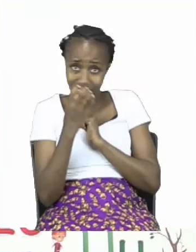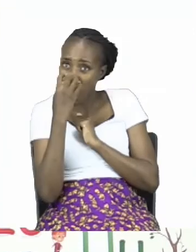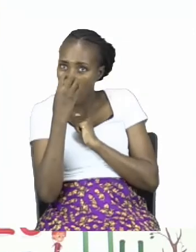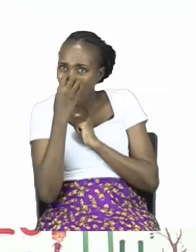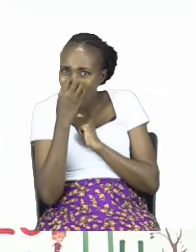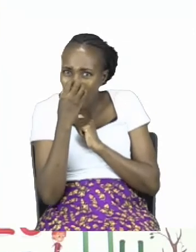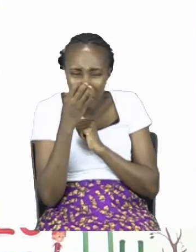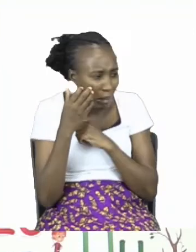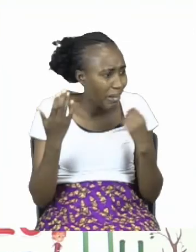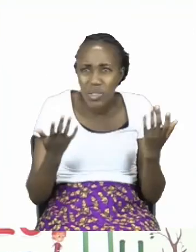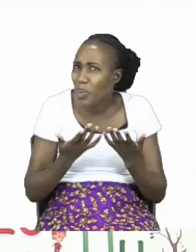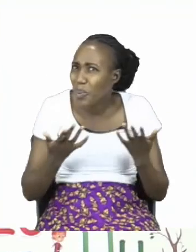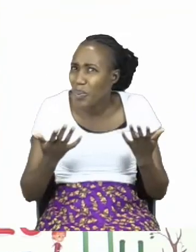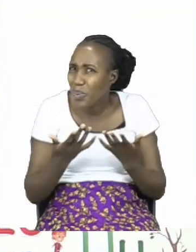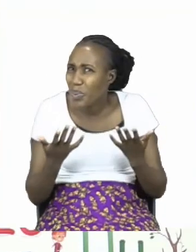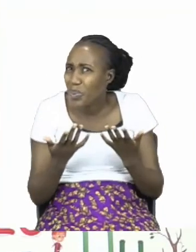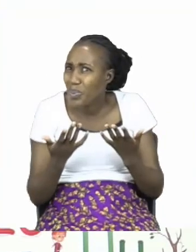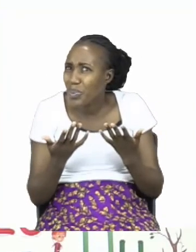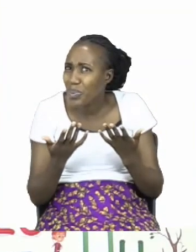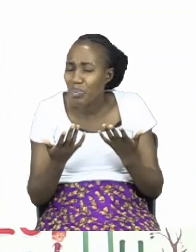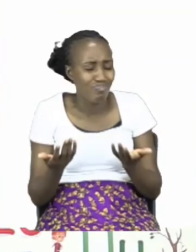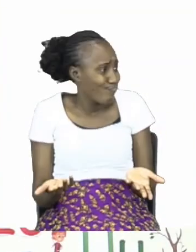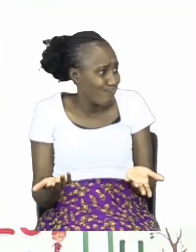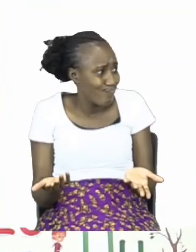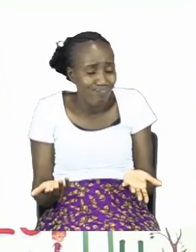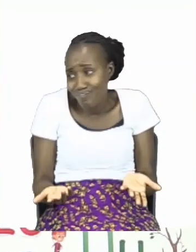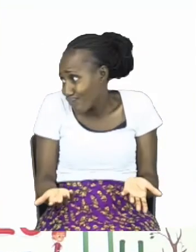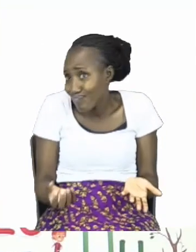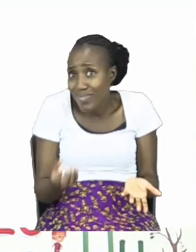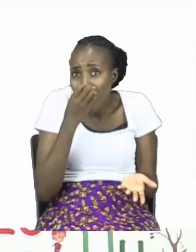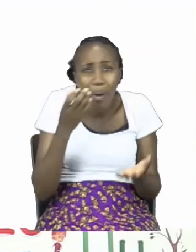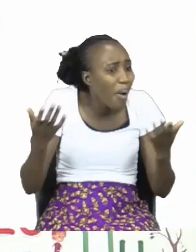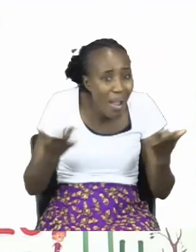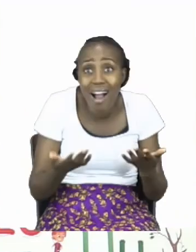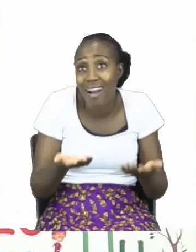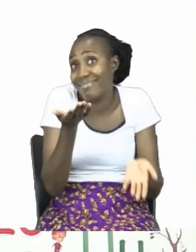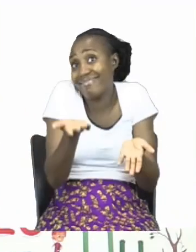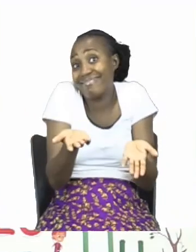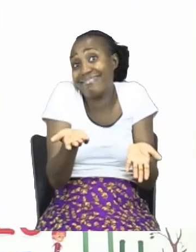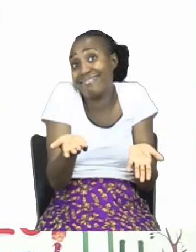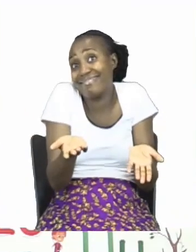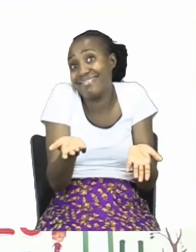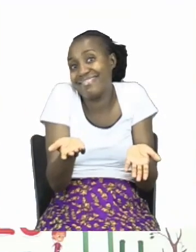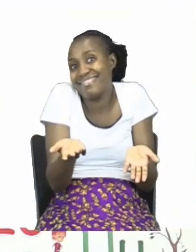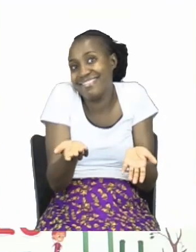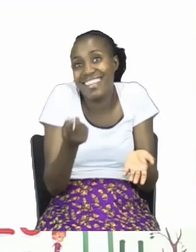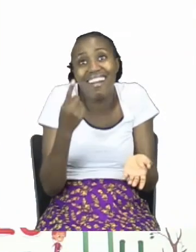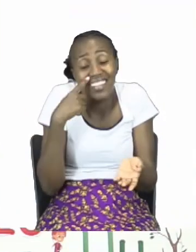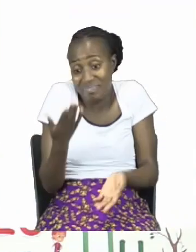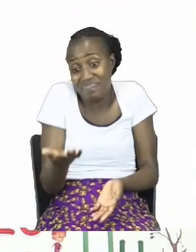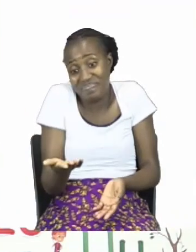come into the classroom. I'm sure he's here by now. Hello, Sashi, where are you? Oh, there you